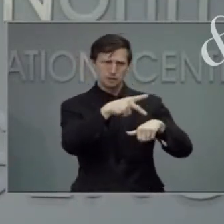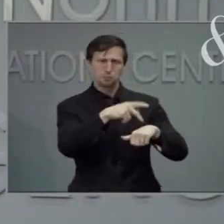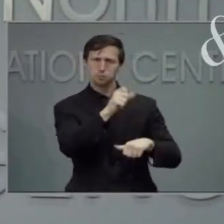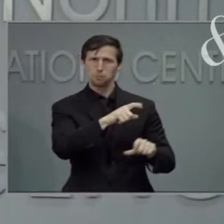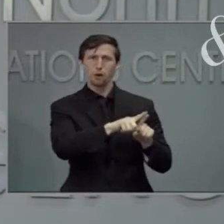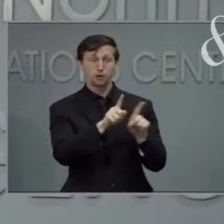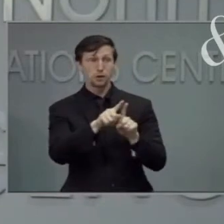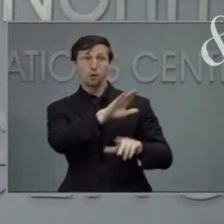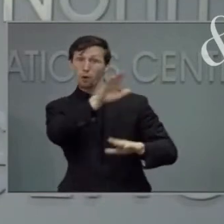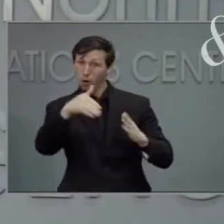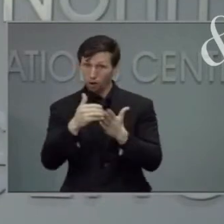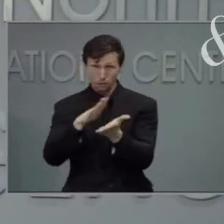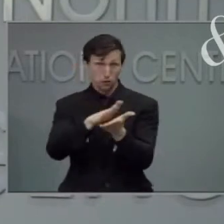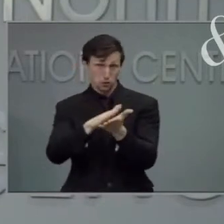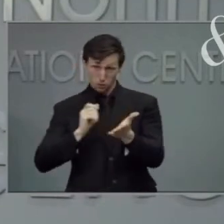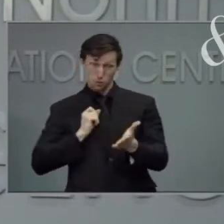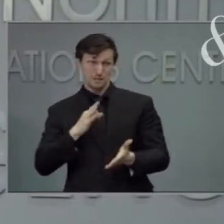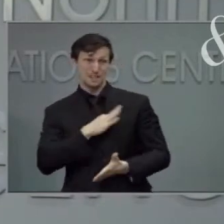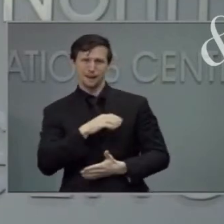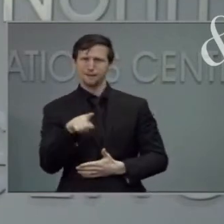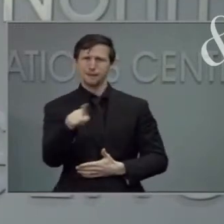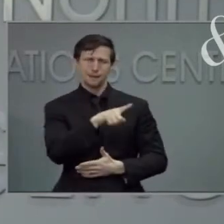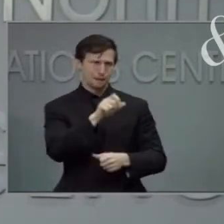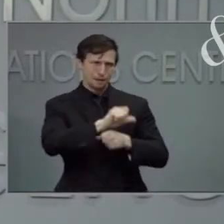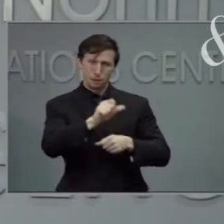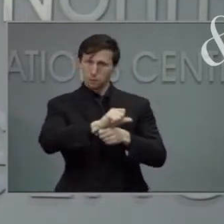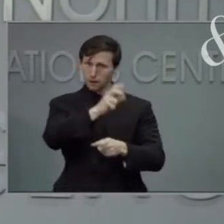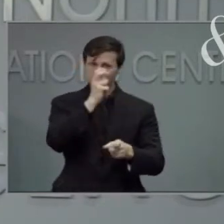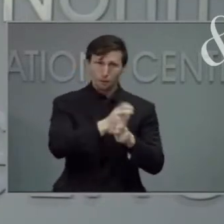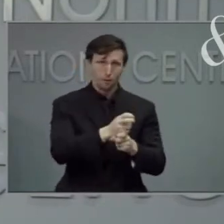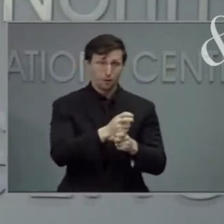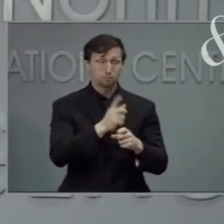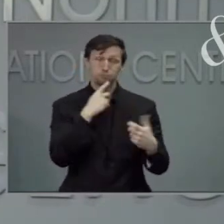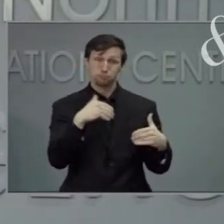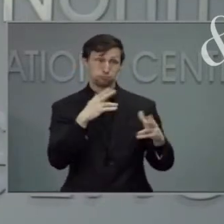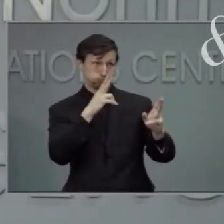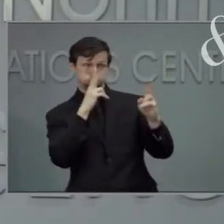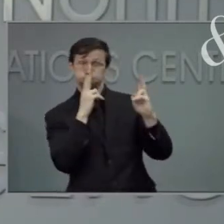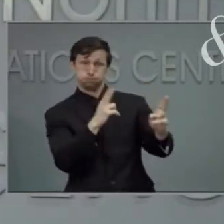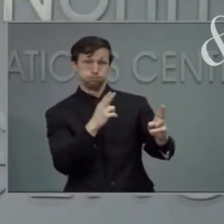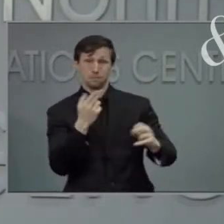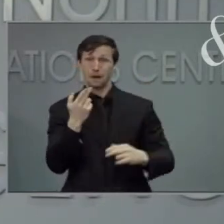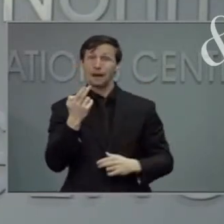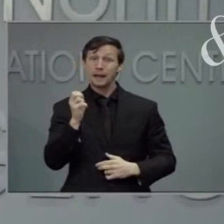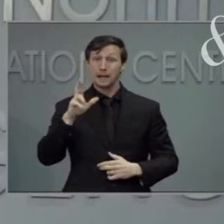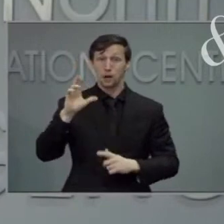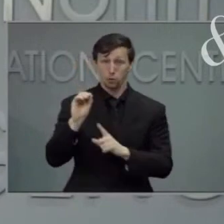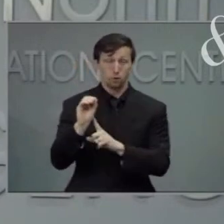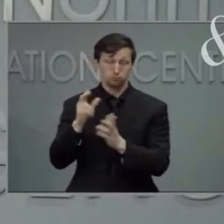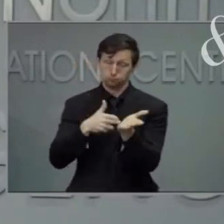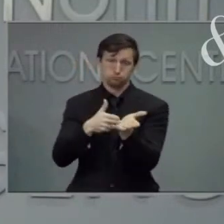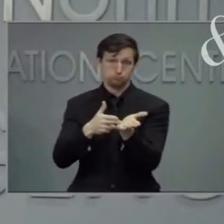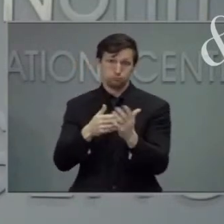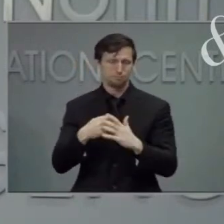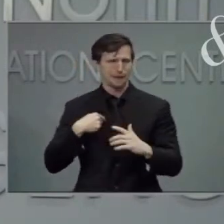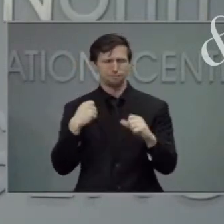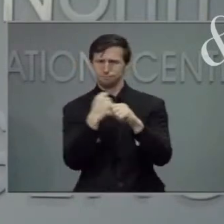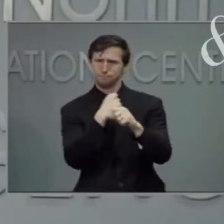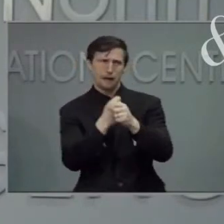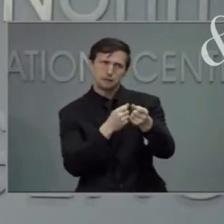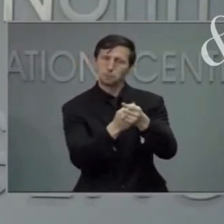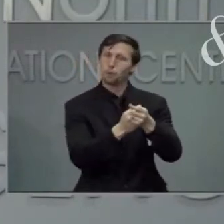school staff who's been working so hard. They've been heroes. I've been a fighter for our public school